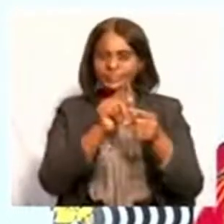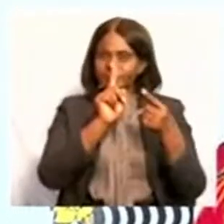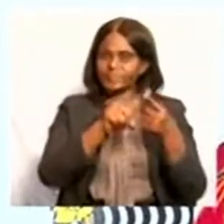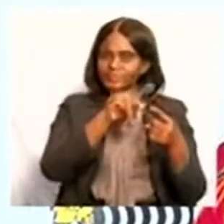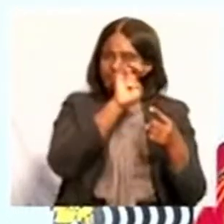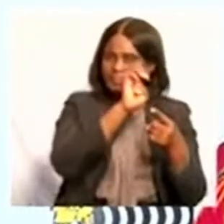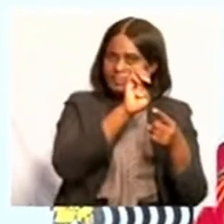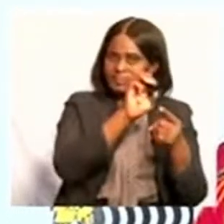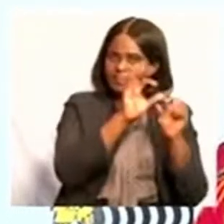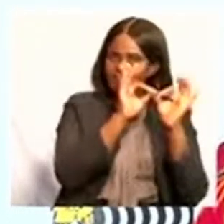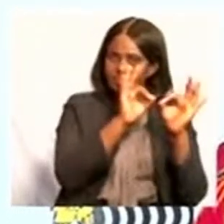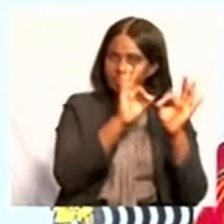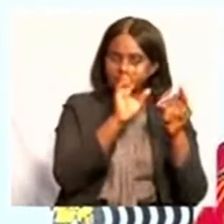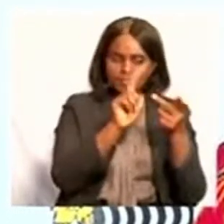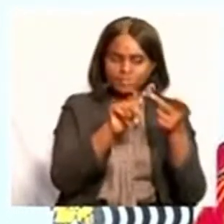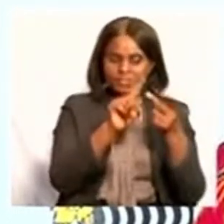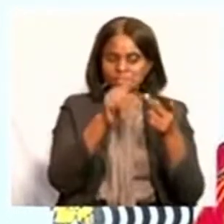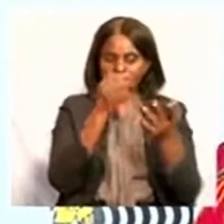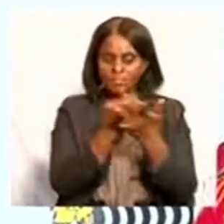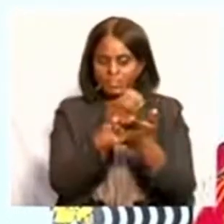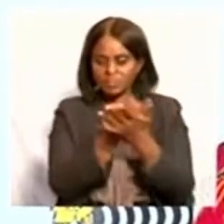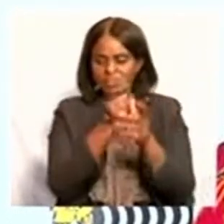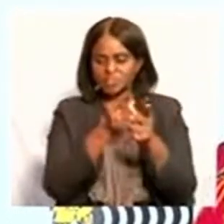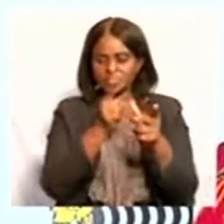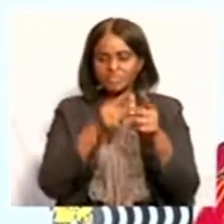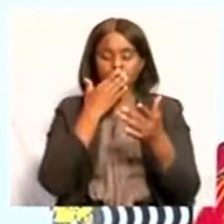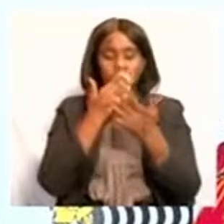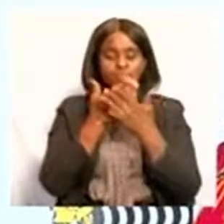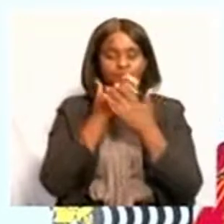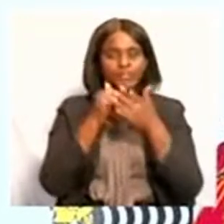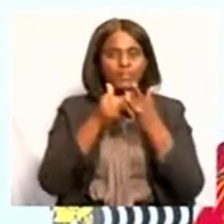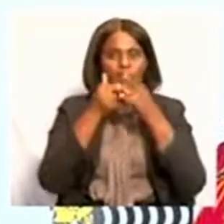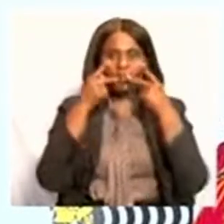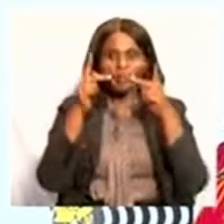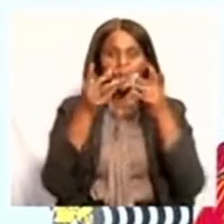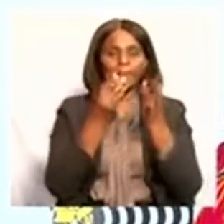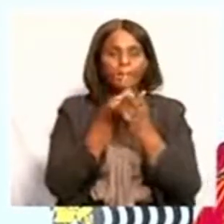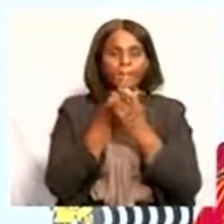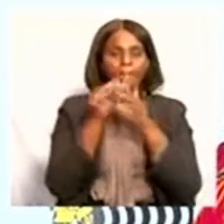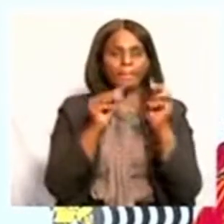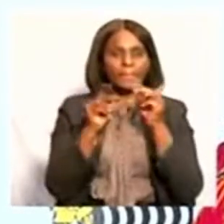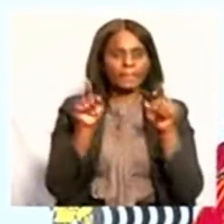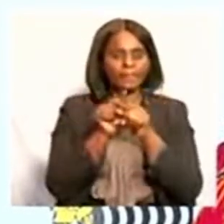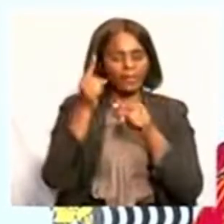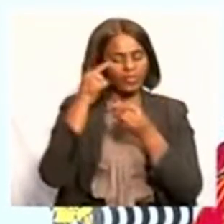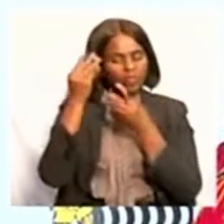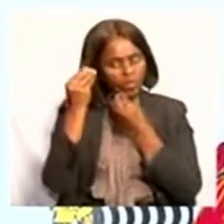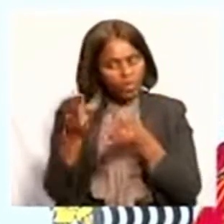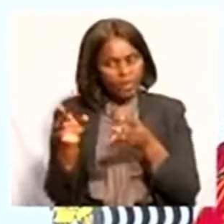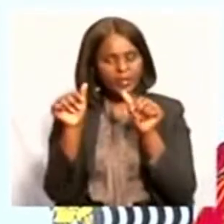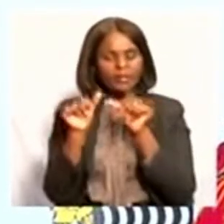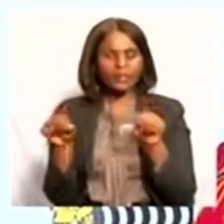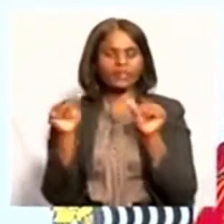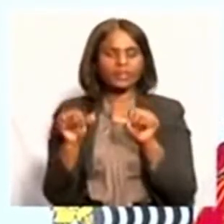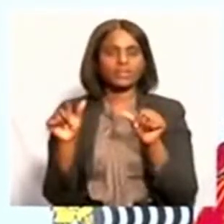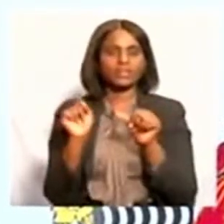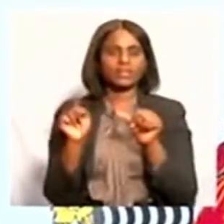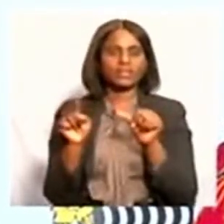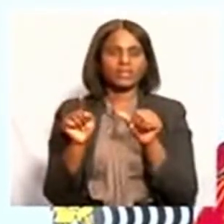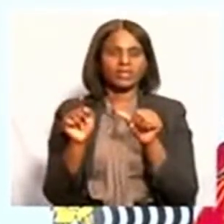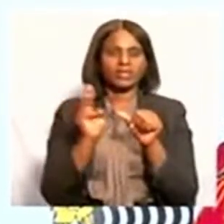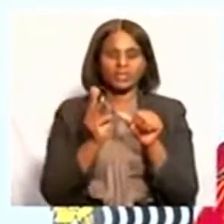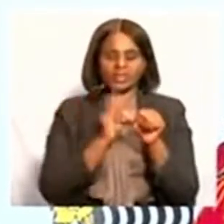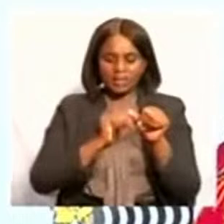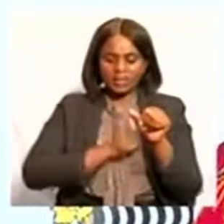and economy in the way the public resources are being managed. Then for compliance audits,